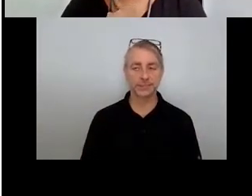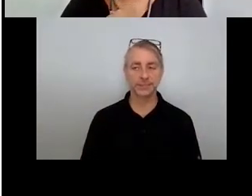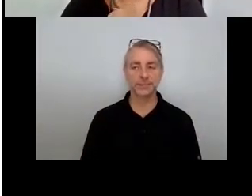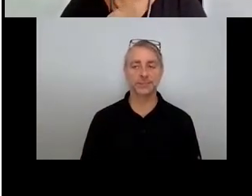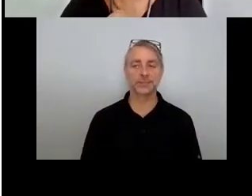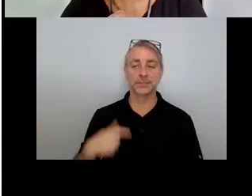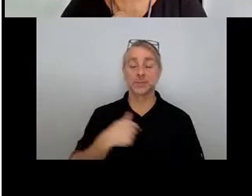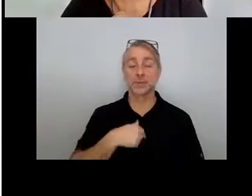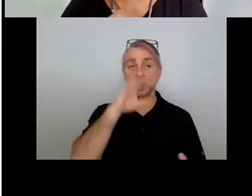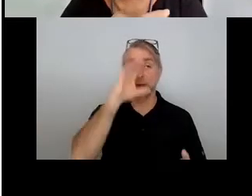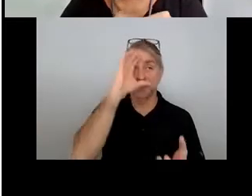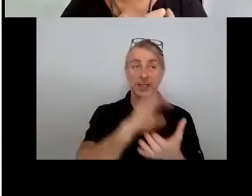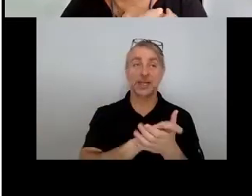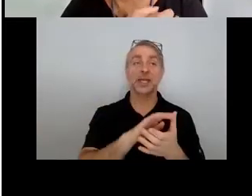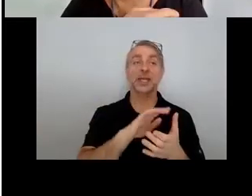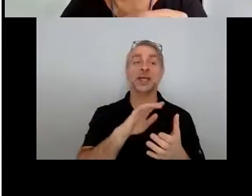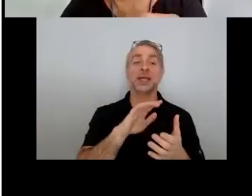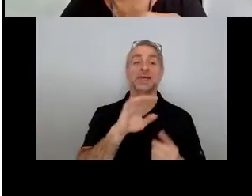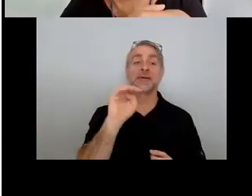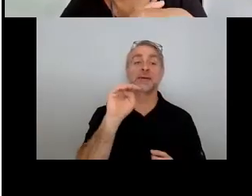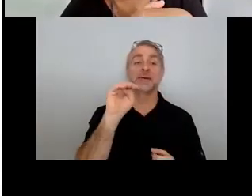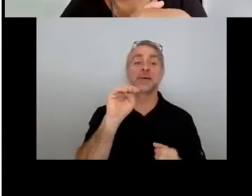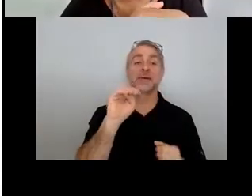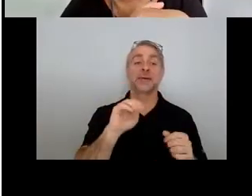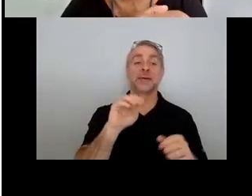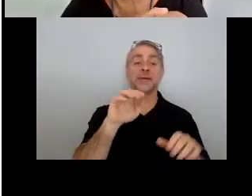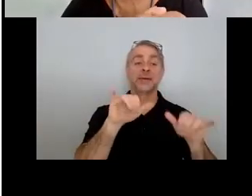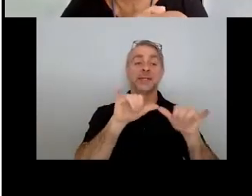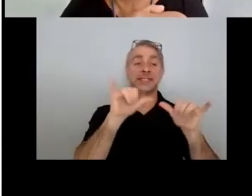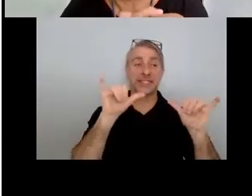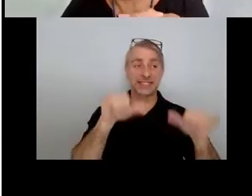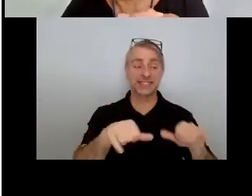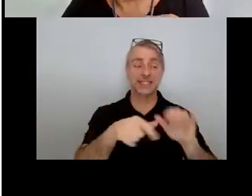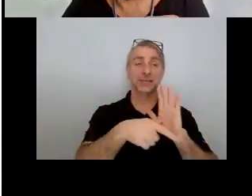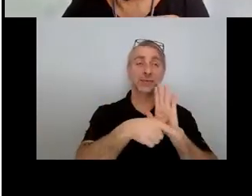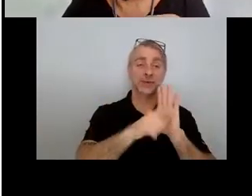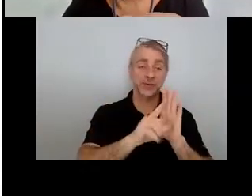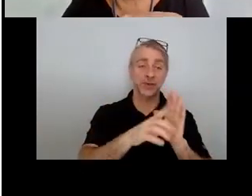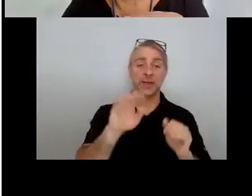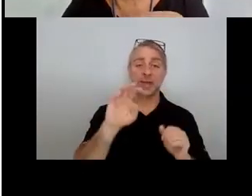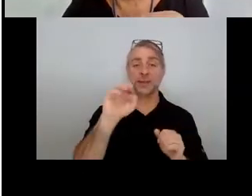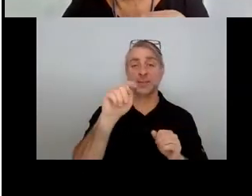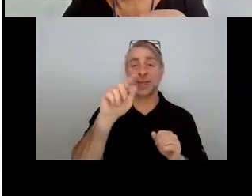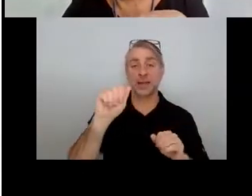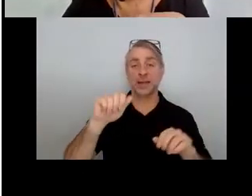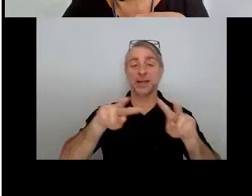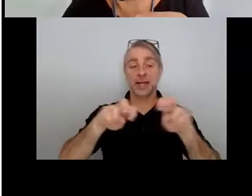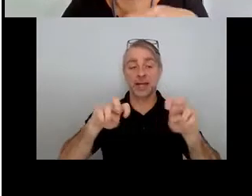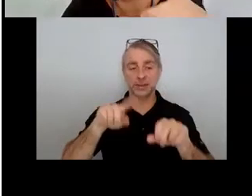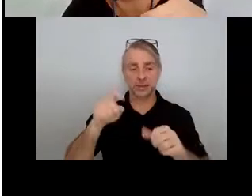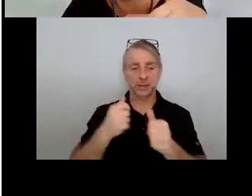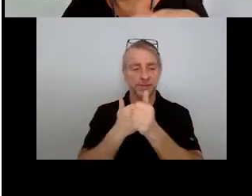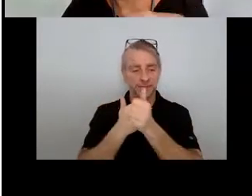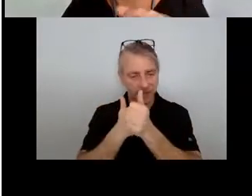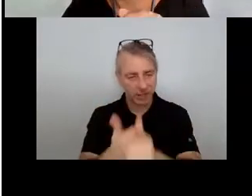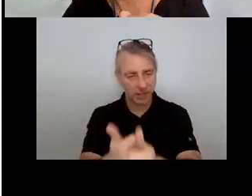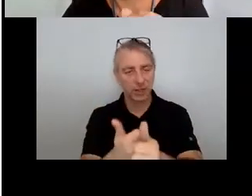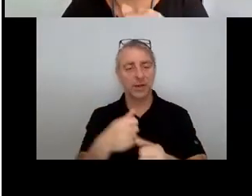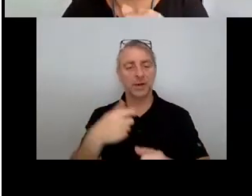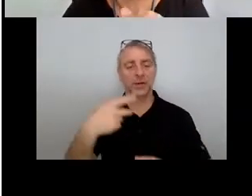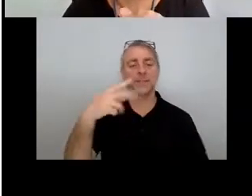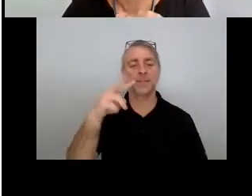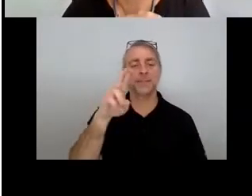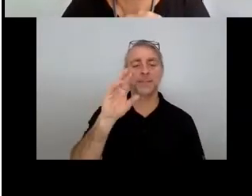and meta-analysis should follow a protocol that was developed in advance. And those protocols could be posted, for example, in the Open